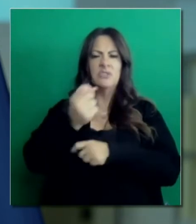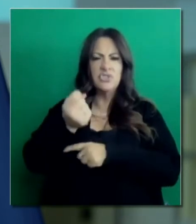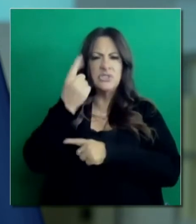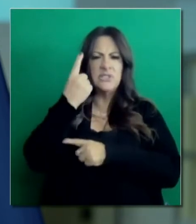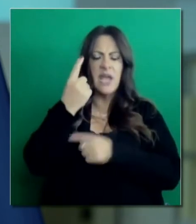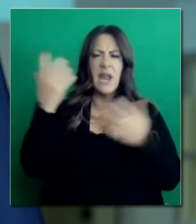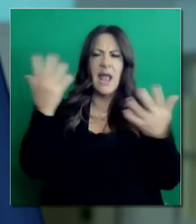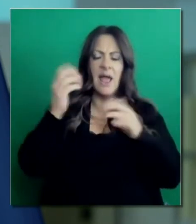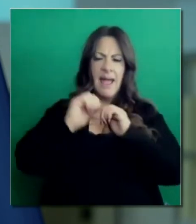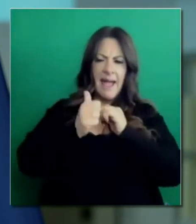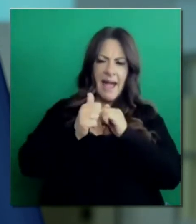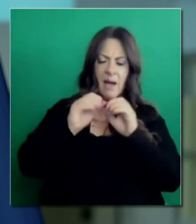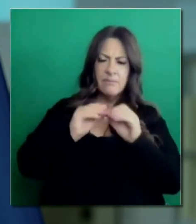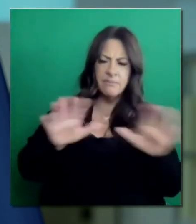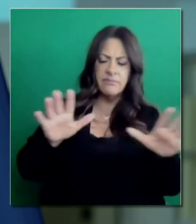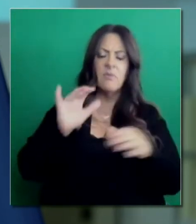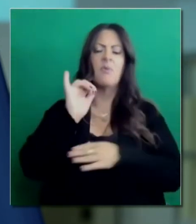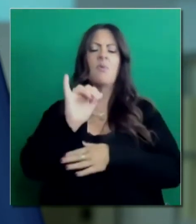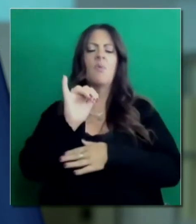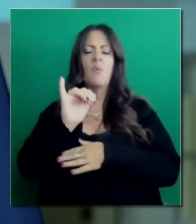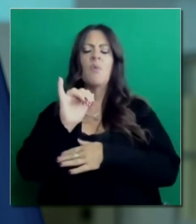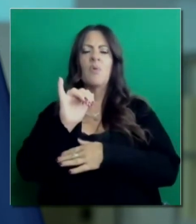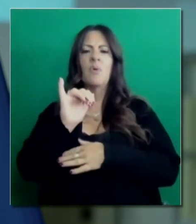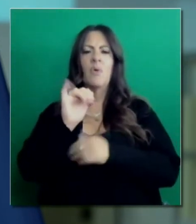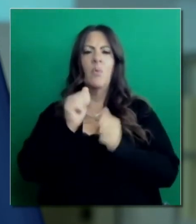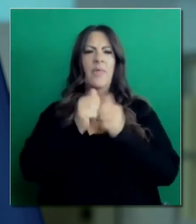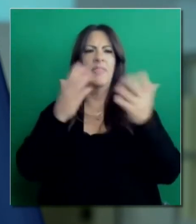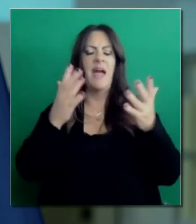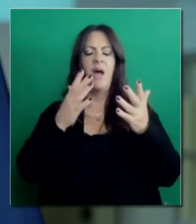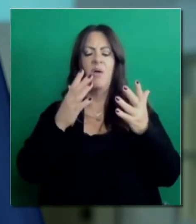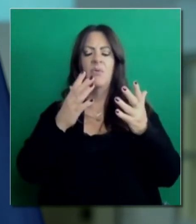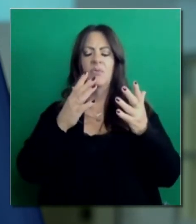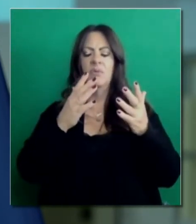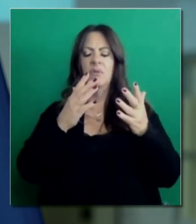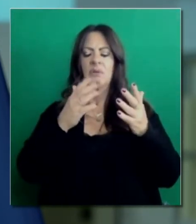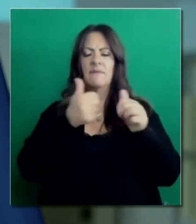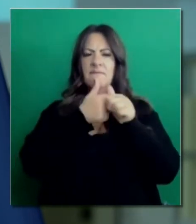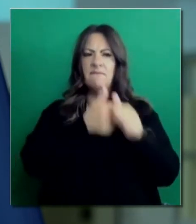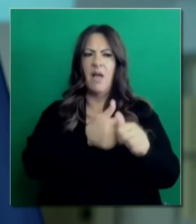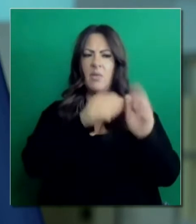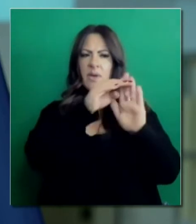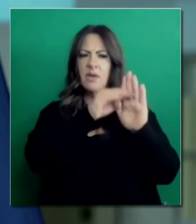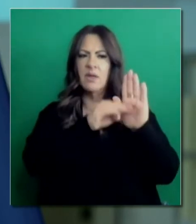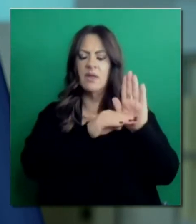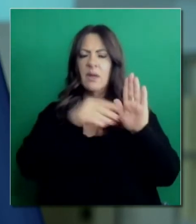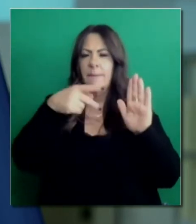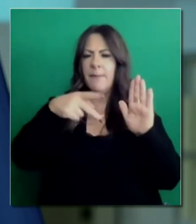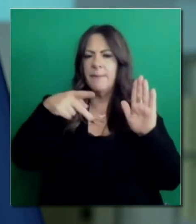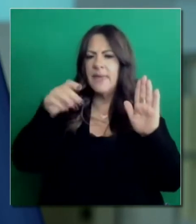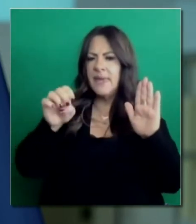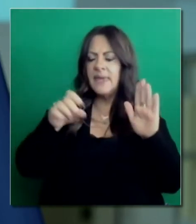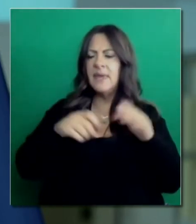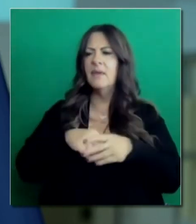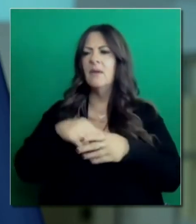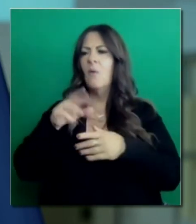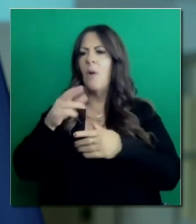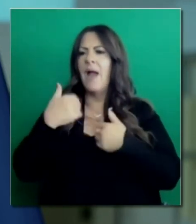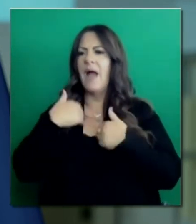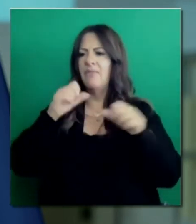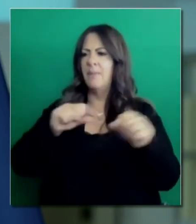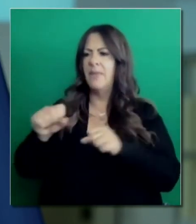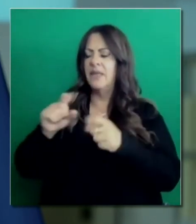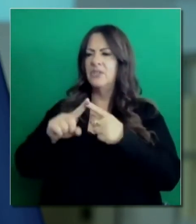of potential variants moving in and didn't necessarily have adequate PPE or ICU capacity, that we were